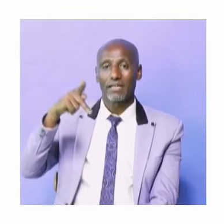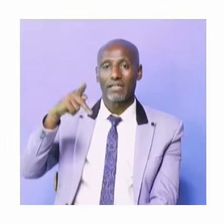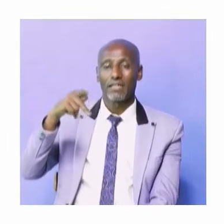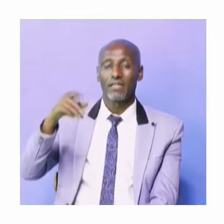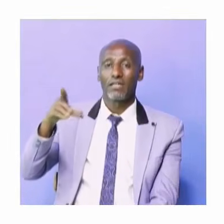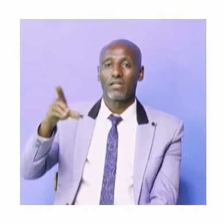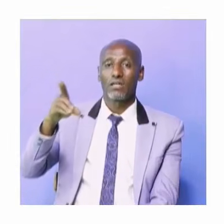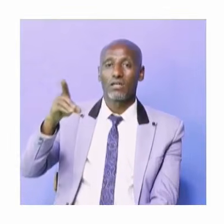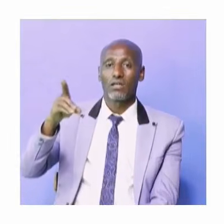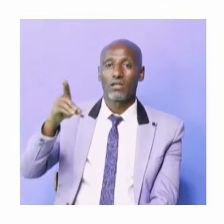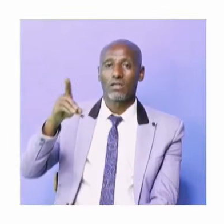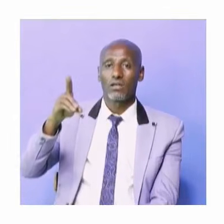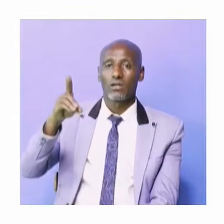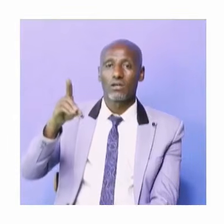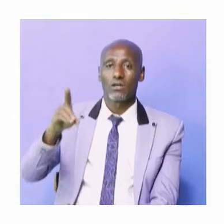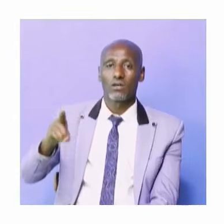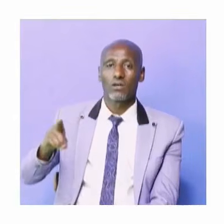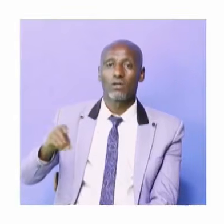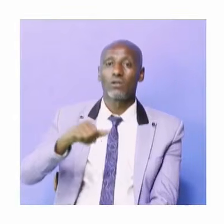don't